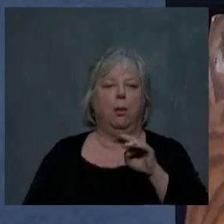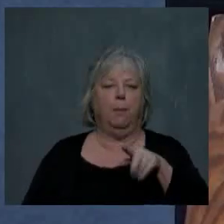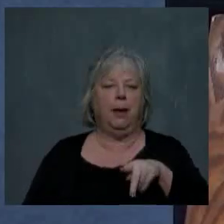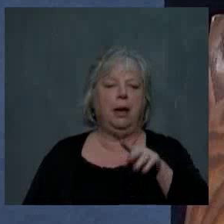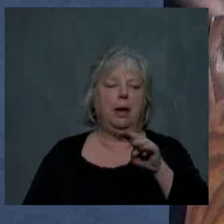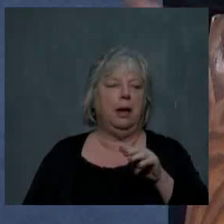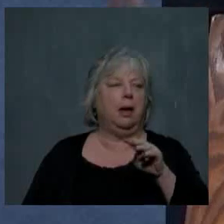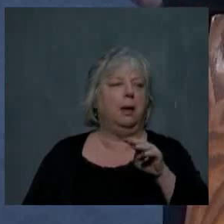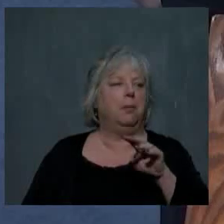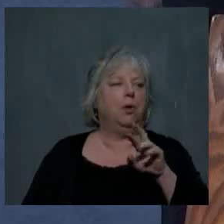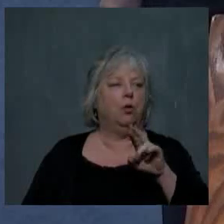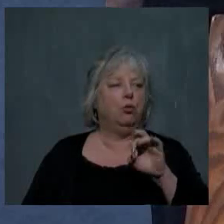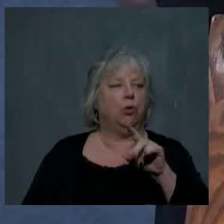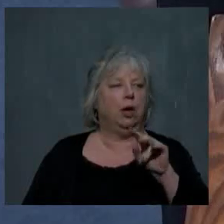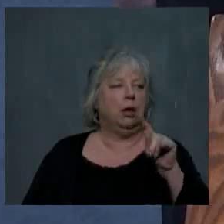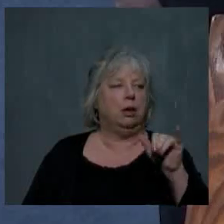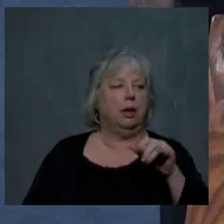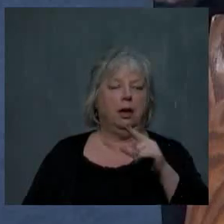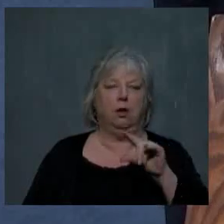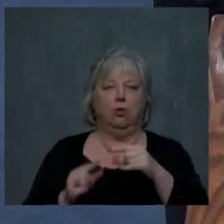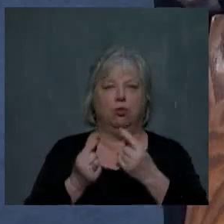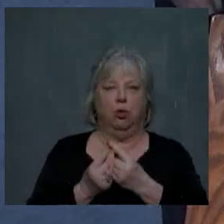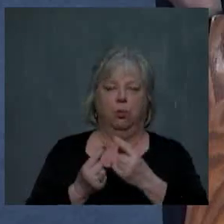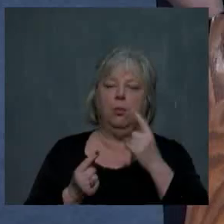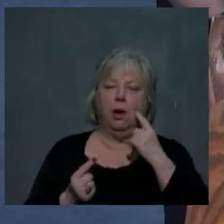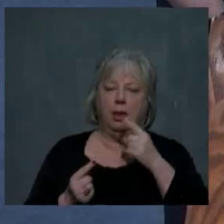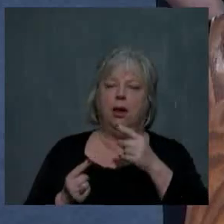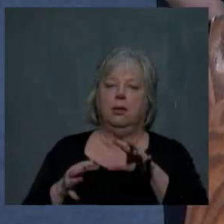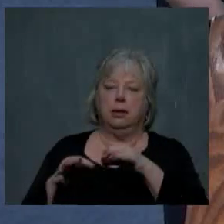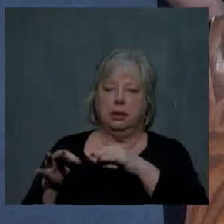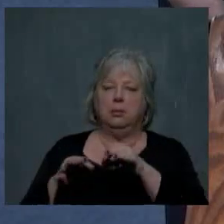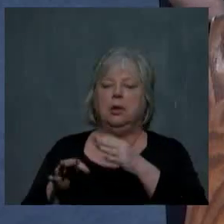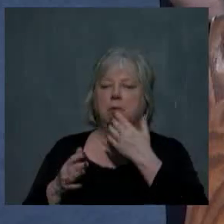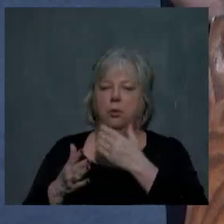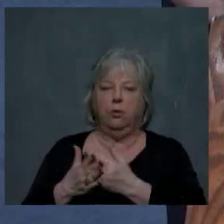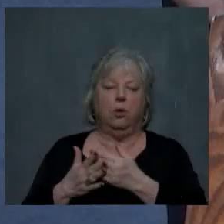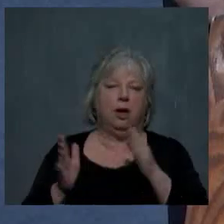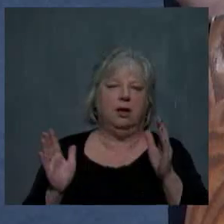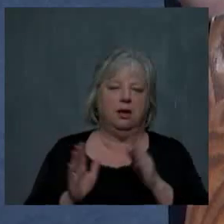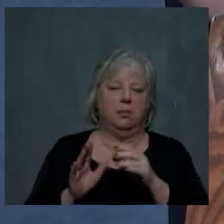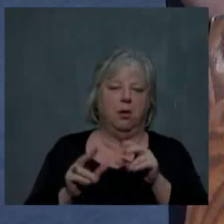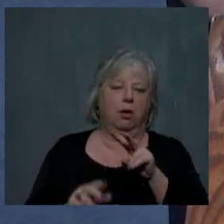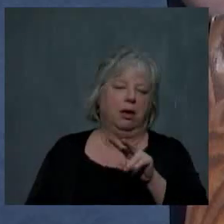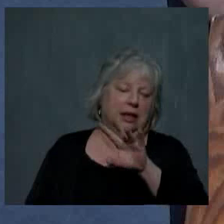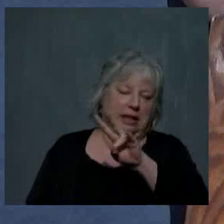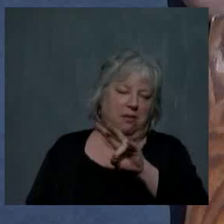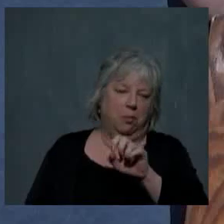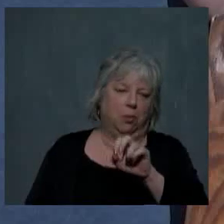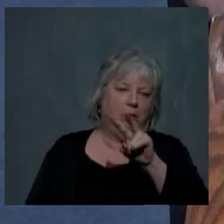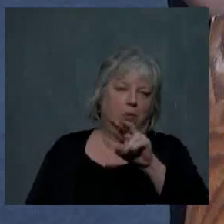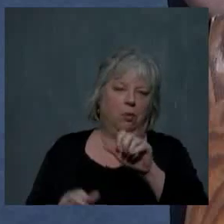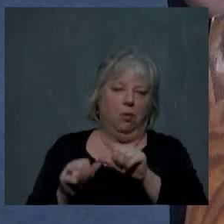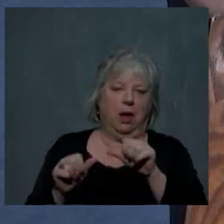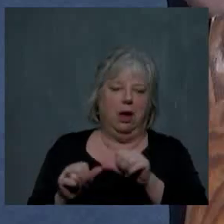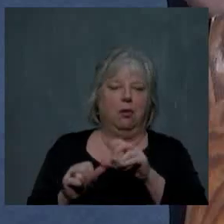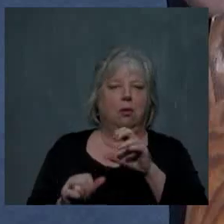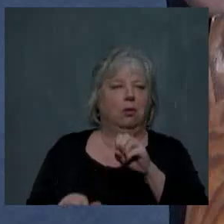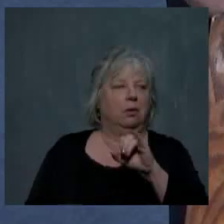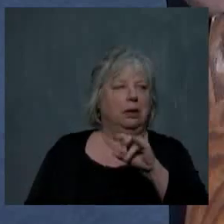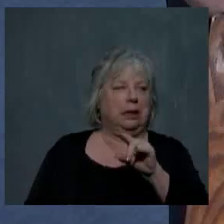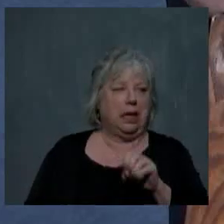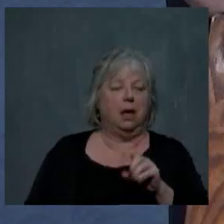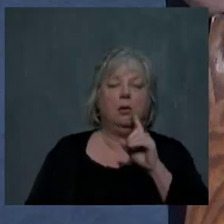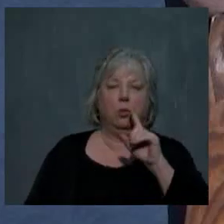Ms. James did a really great job of explaining the development. It's a small 2.7 acre site. These will be single family homes.